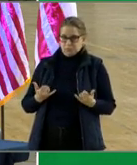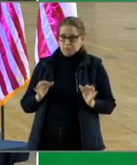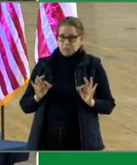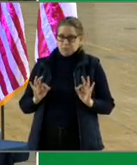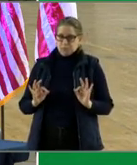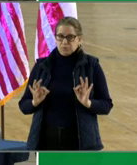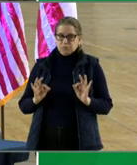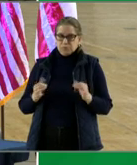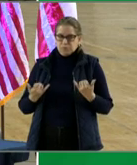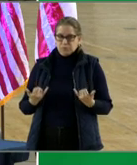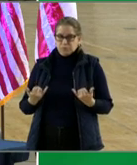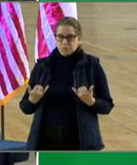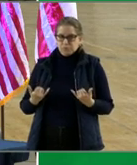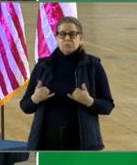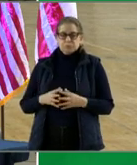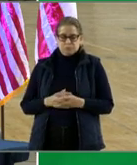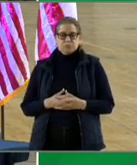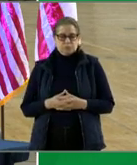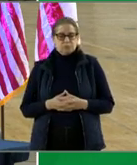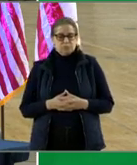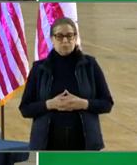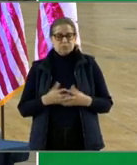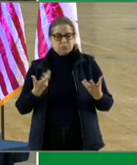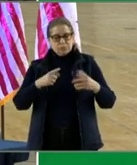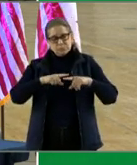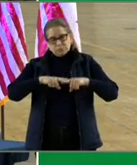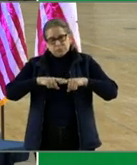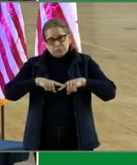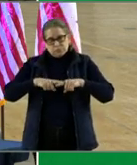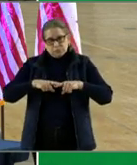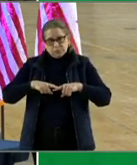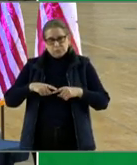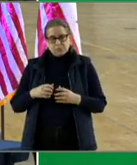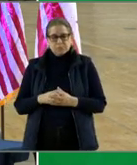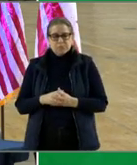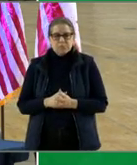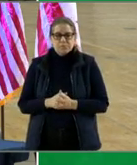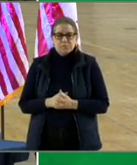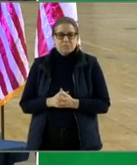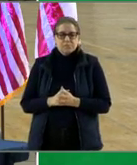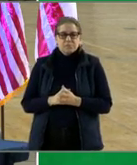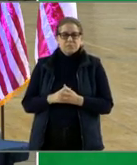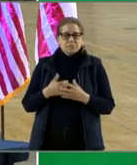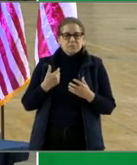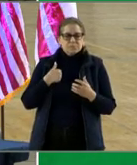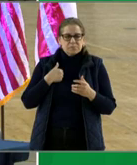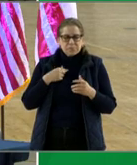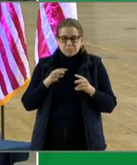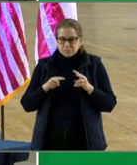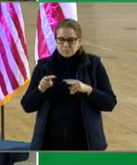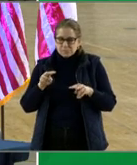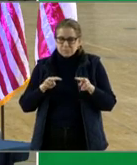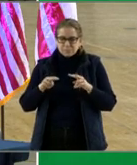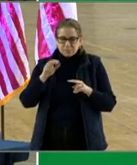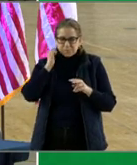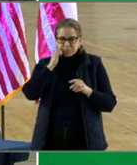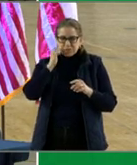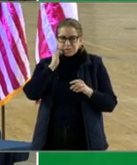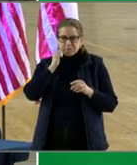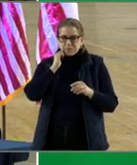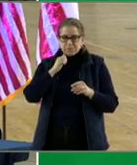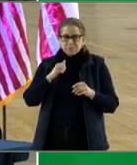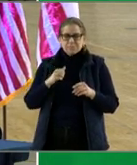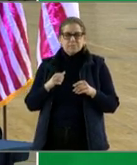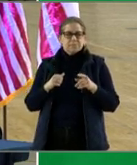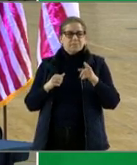right, it depends on, this is the reason why we have to assess on a day-to-day basis, and why we keep in contact with the public and with you